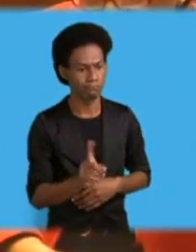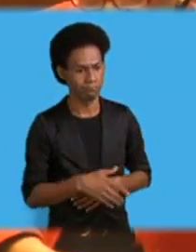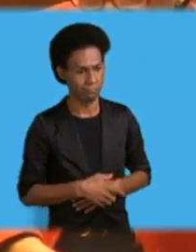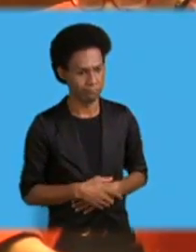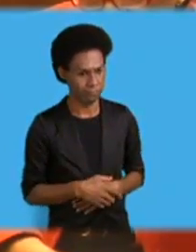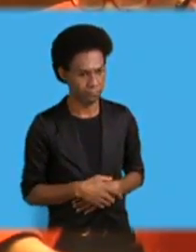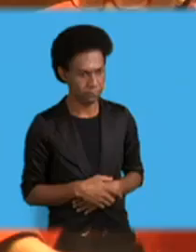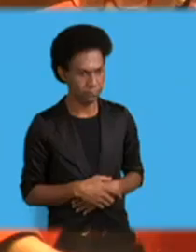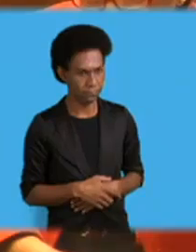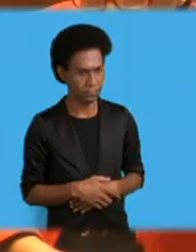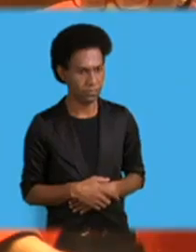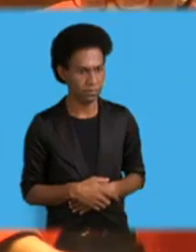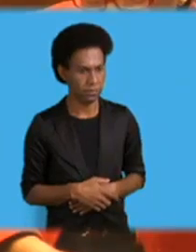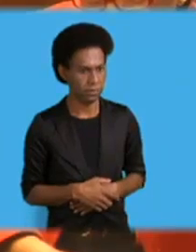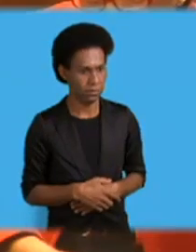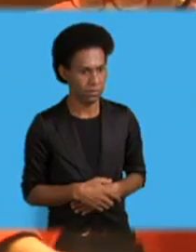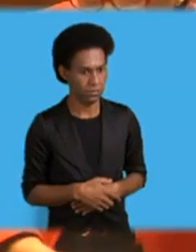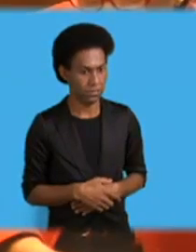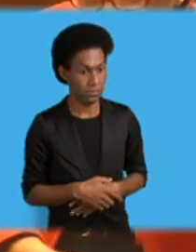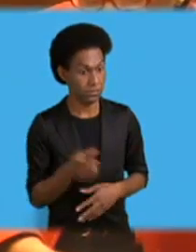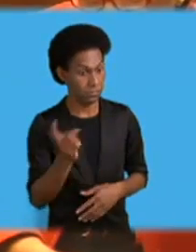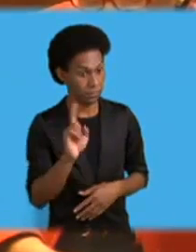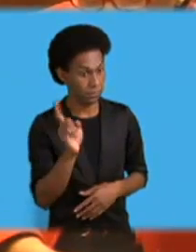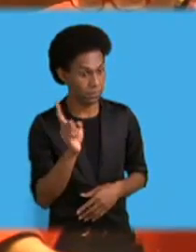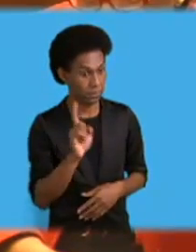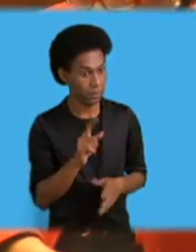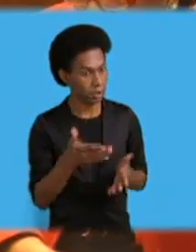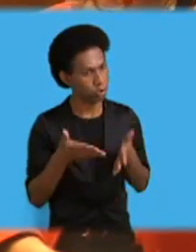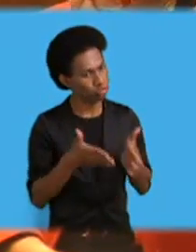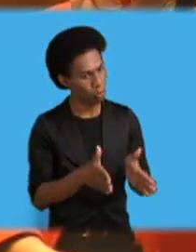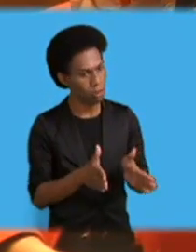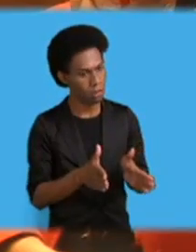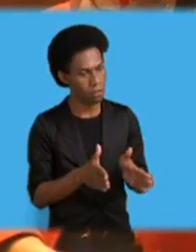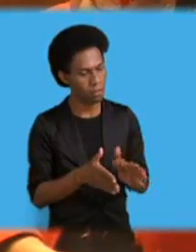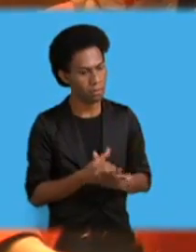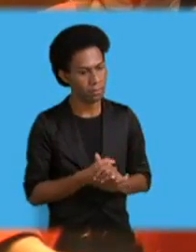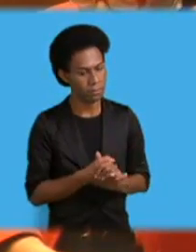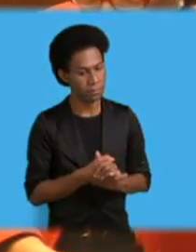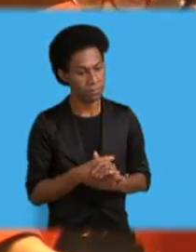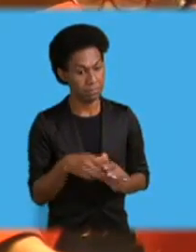of formula does the Ministry has